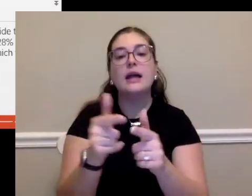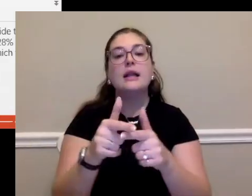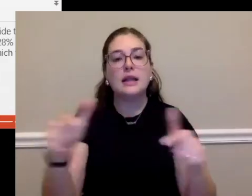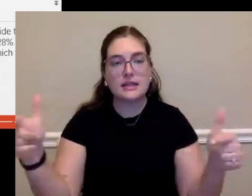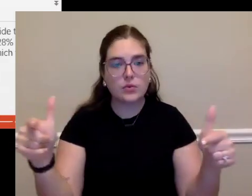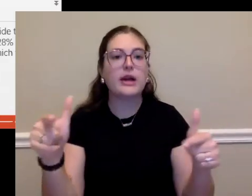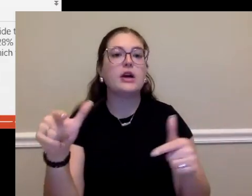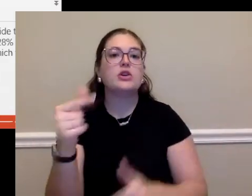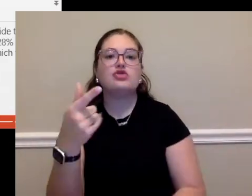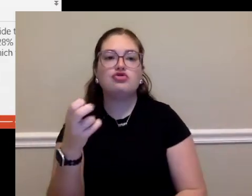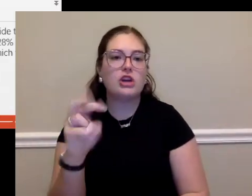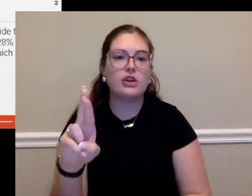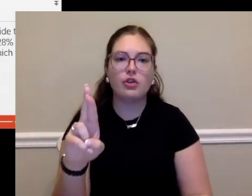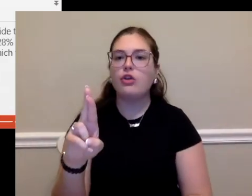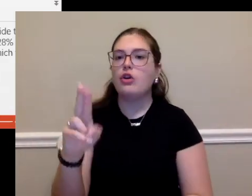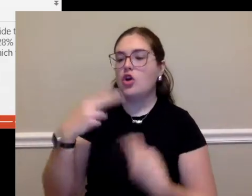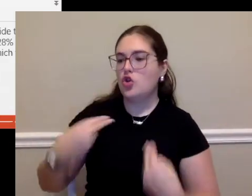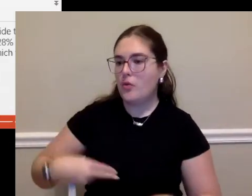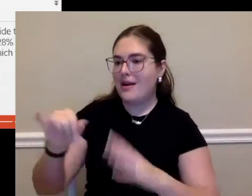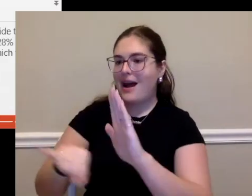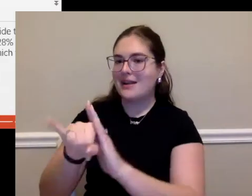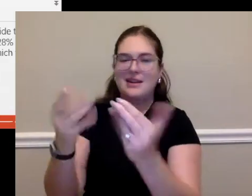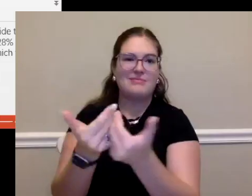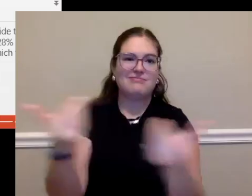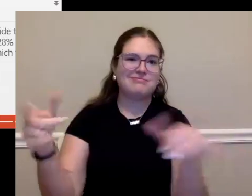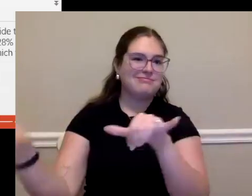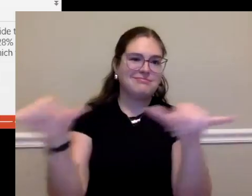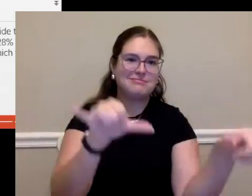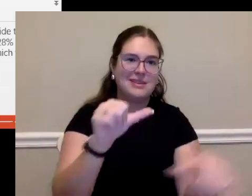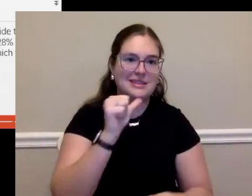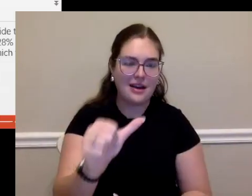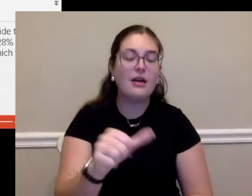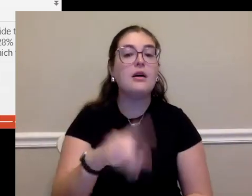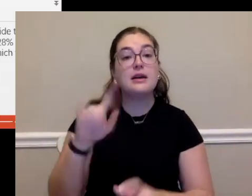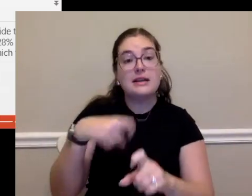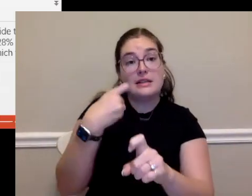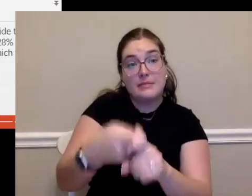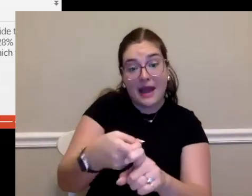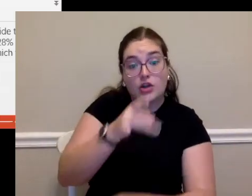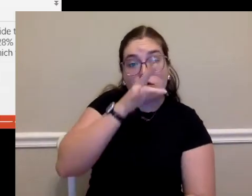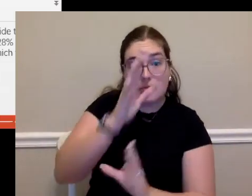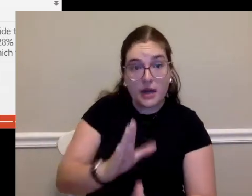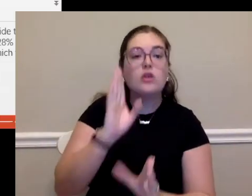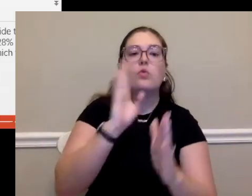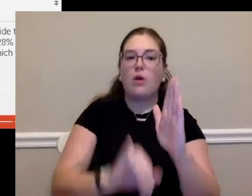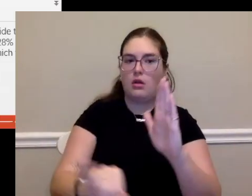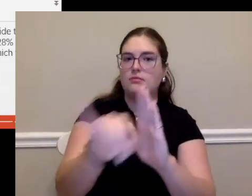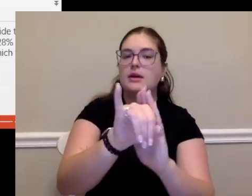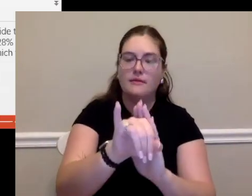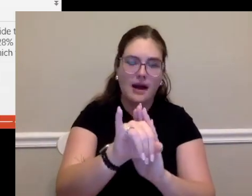identity are not the same thing, and that speakers of Spanish will eventually decide the fate of gender neutral inclusive